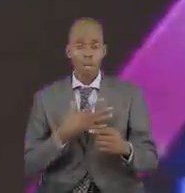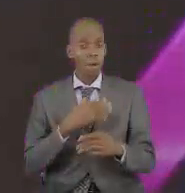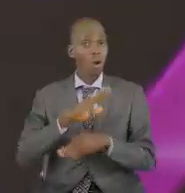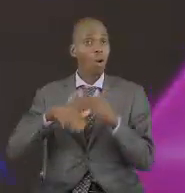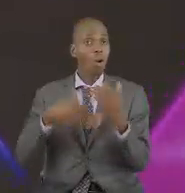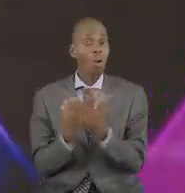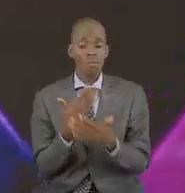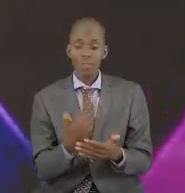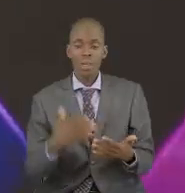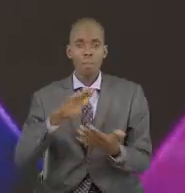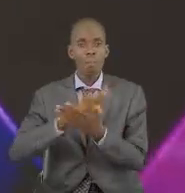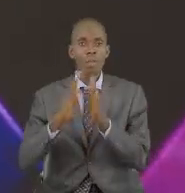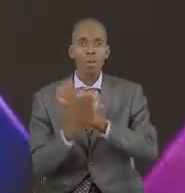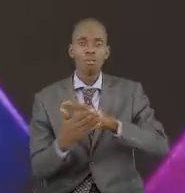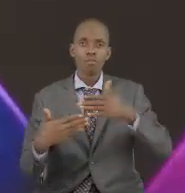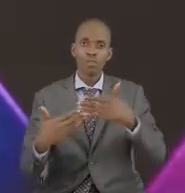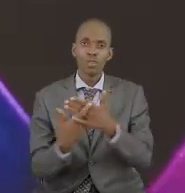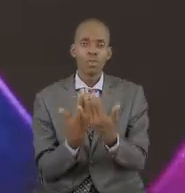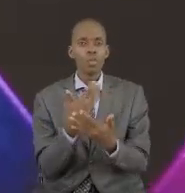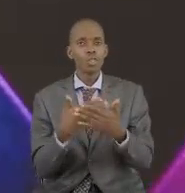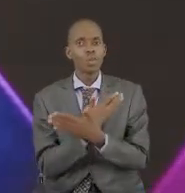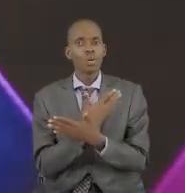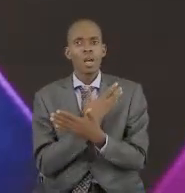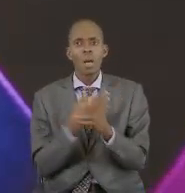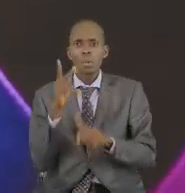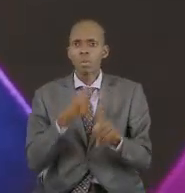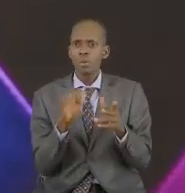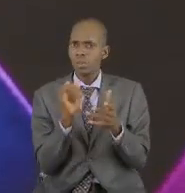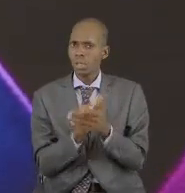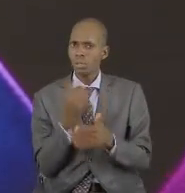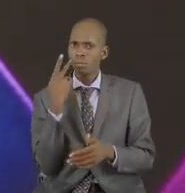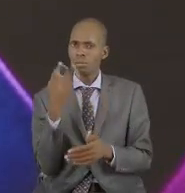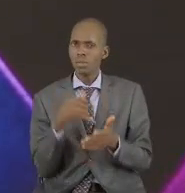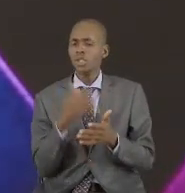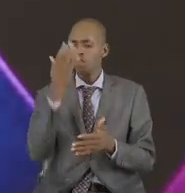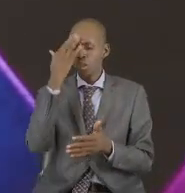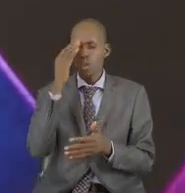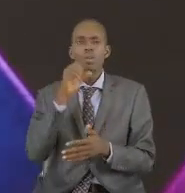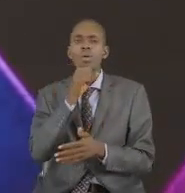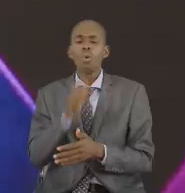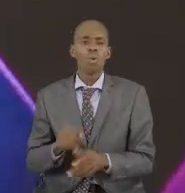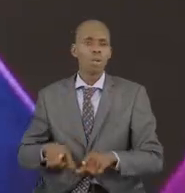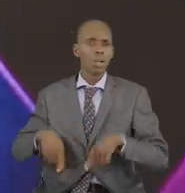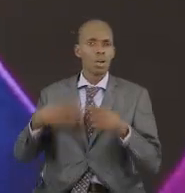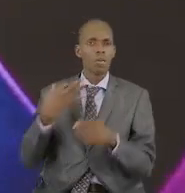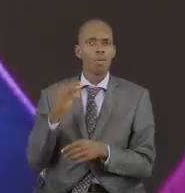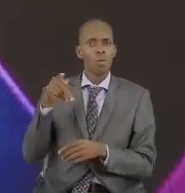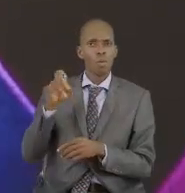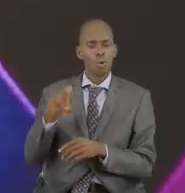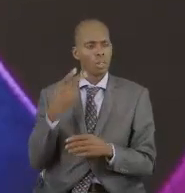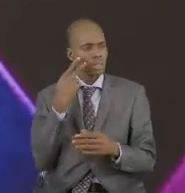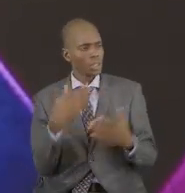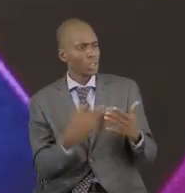become new. And the people that saw him, they knew the old life. They saw the new life and